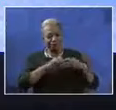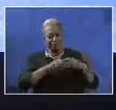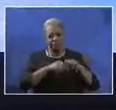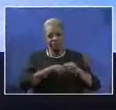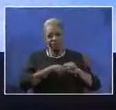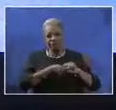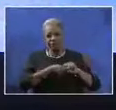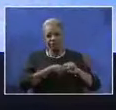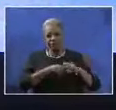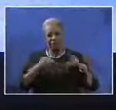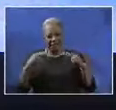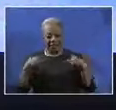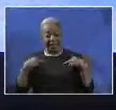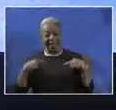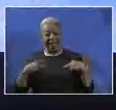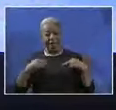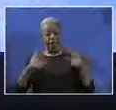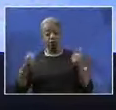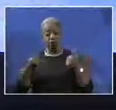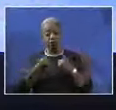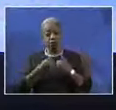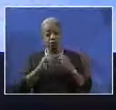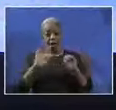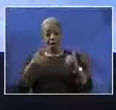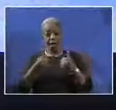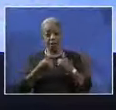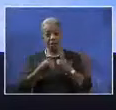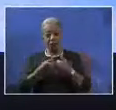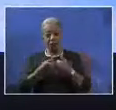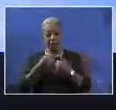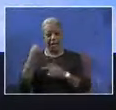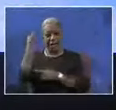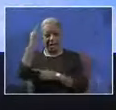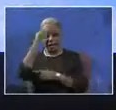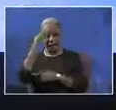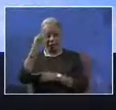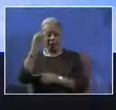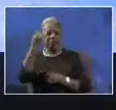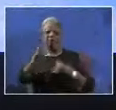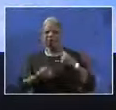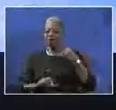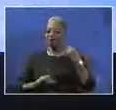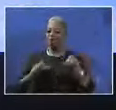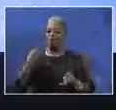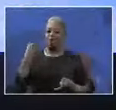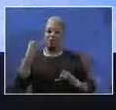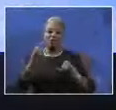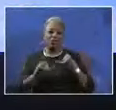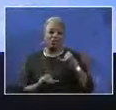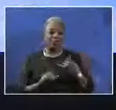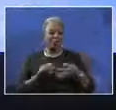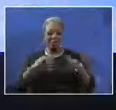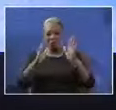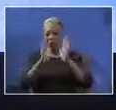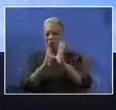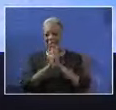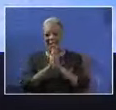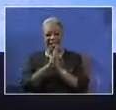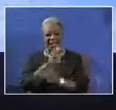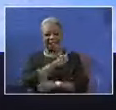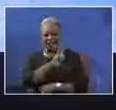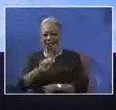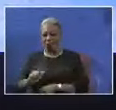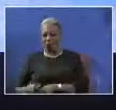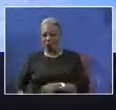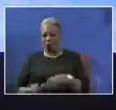health challenges, and for those who have reason to rejoice, we ask, O Lord, that you bless